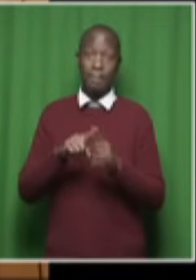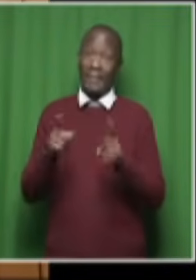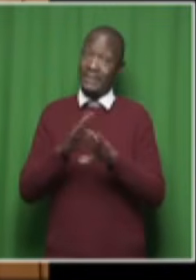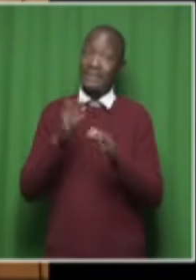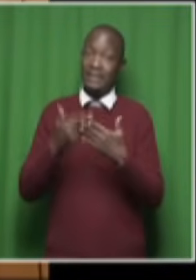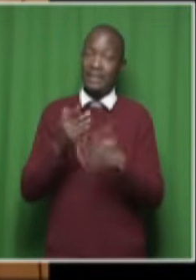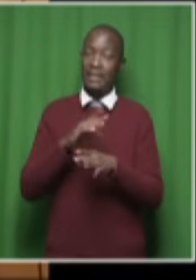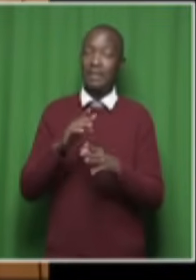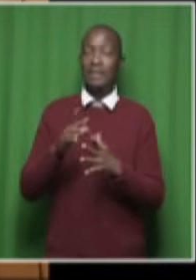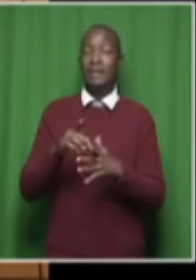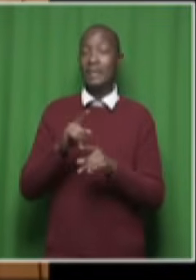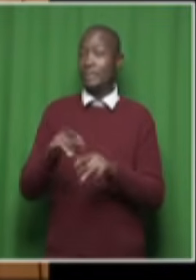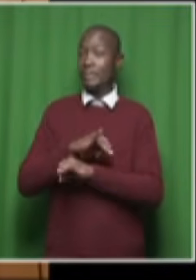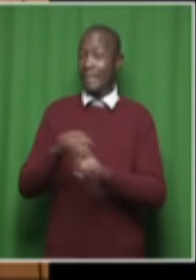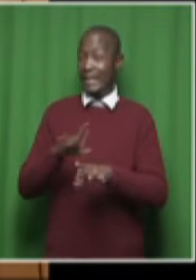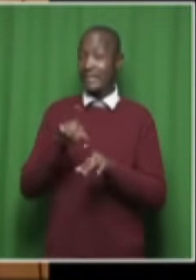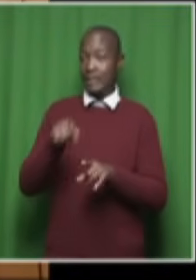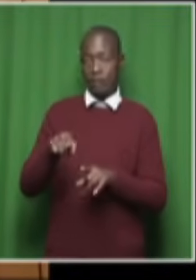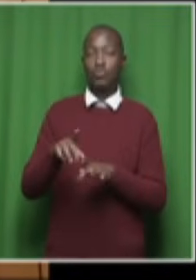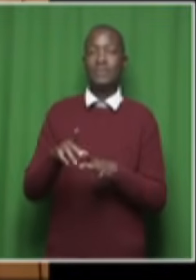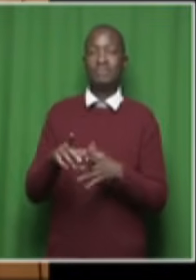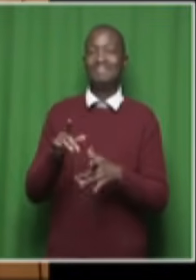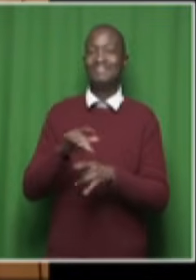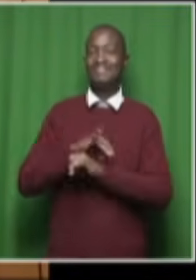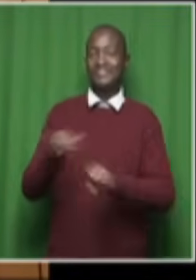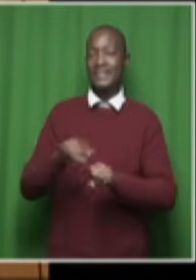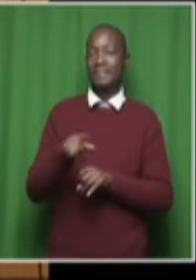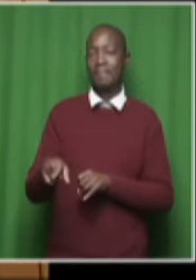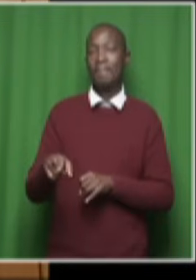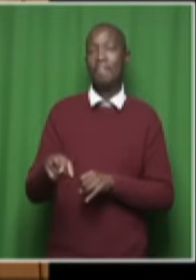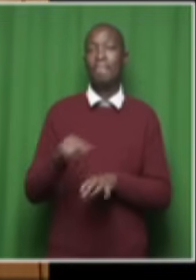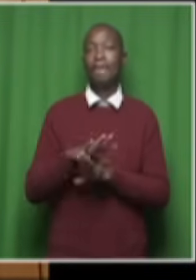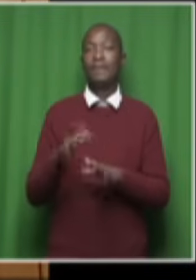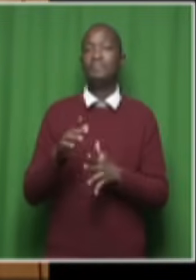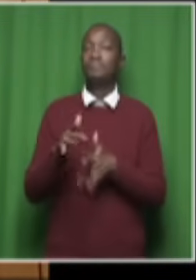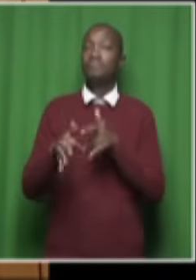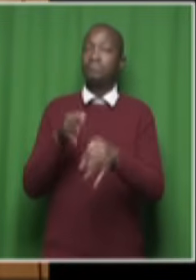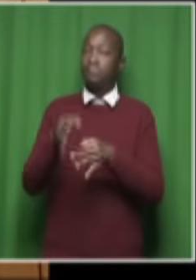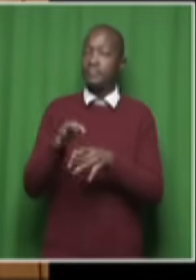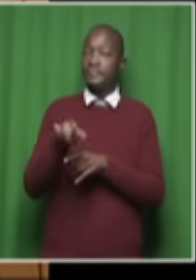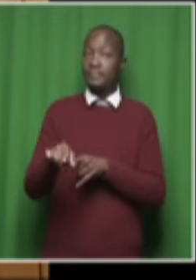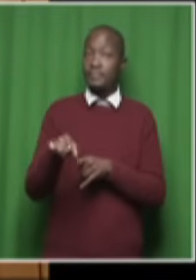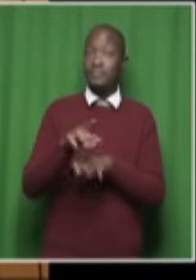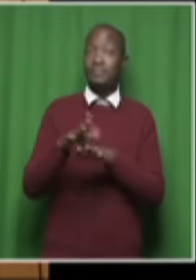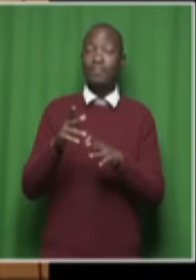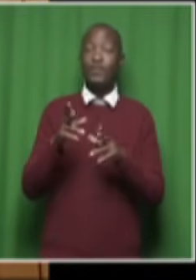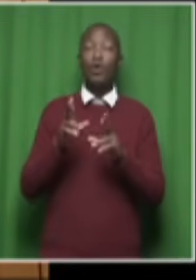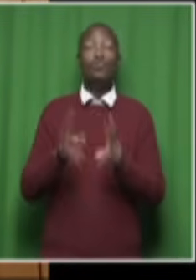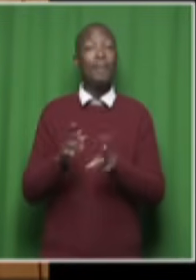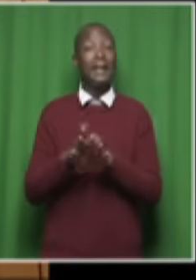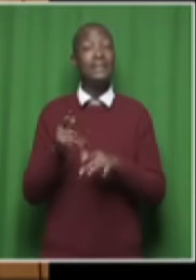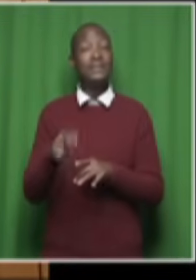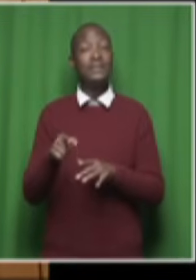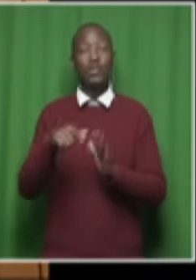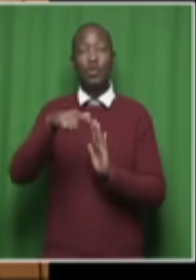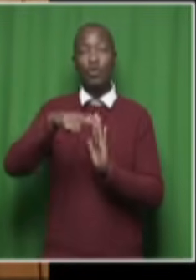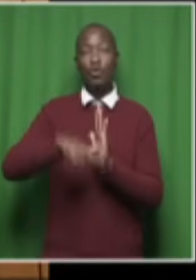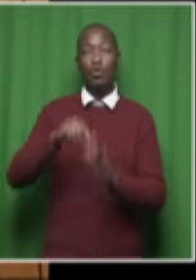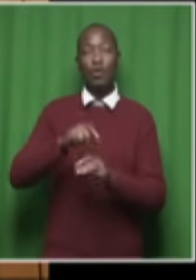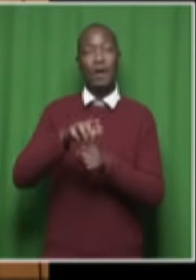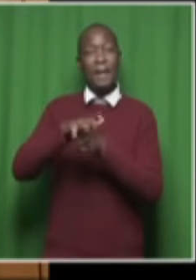intense, and this one was. So we use that term to describe this low pressure system. And usually those low pressure systems would